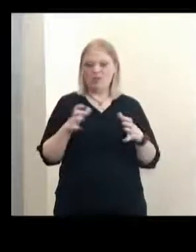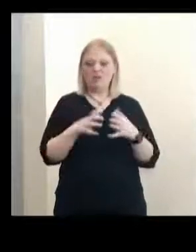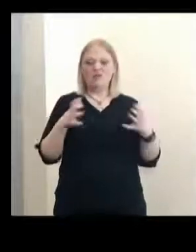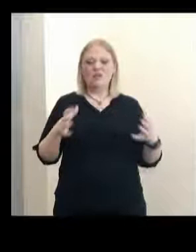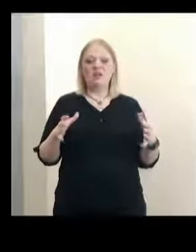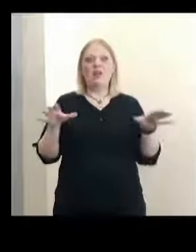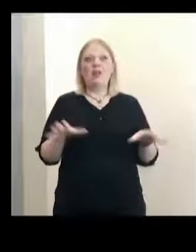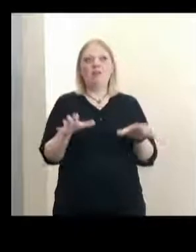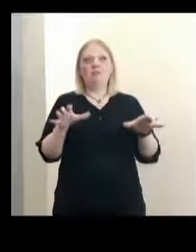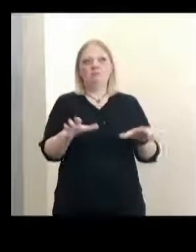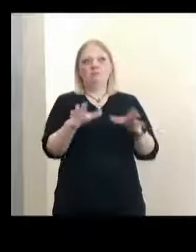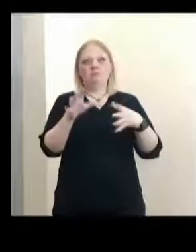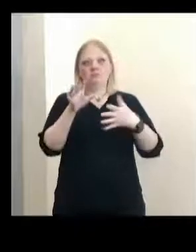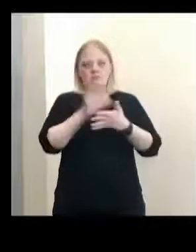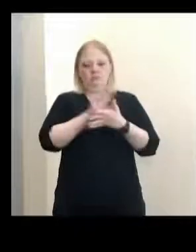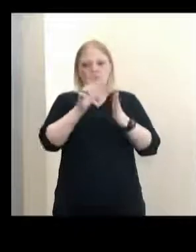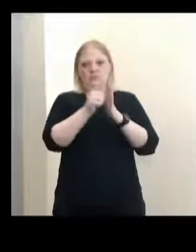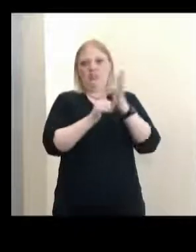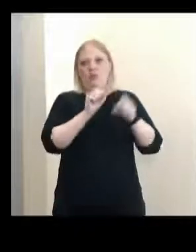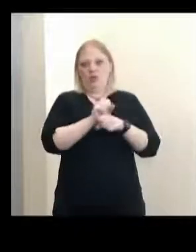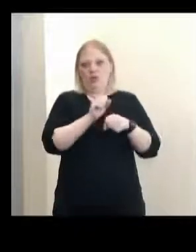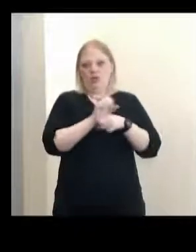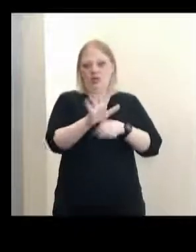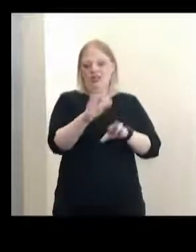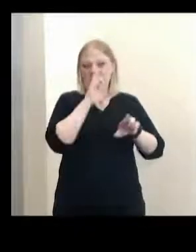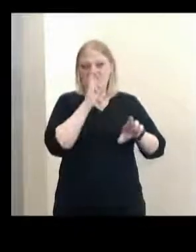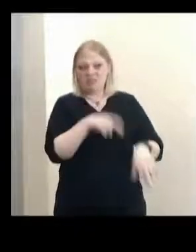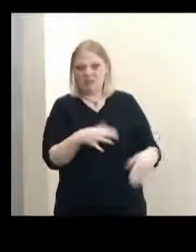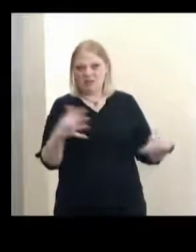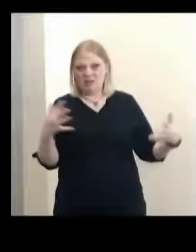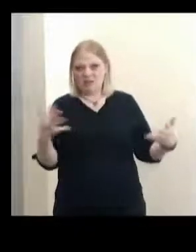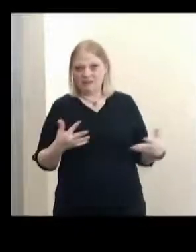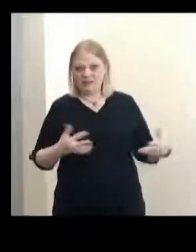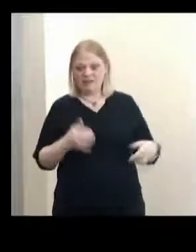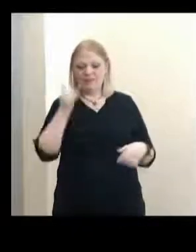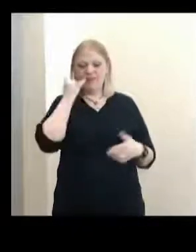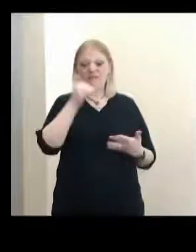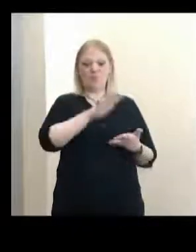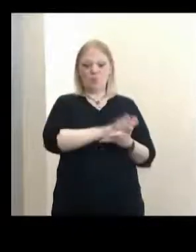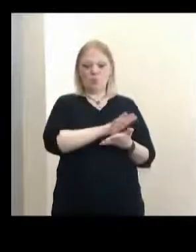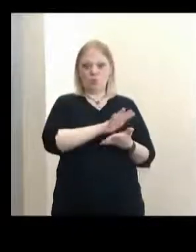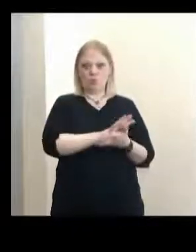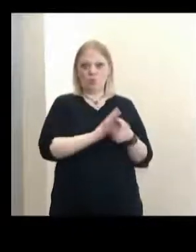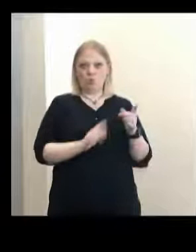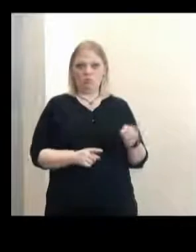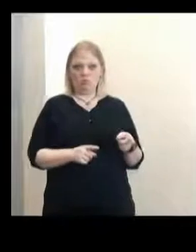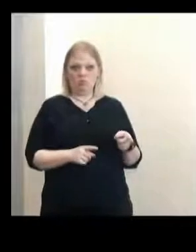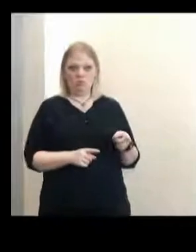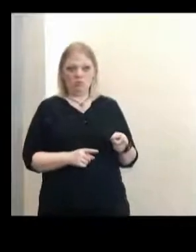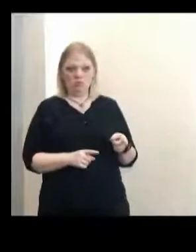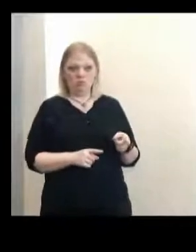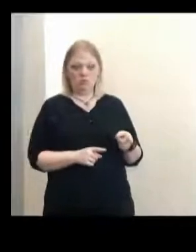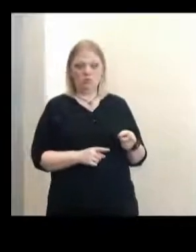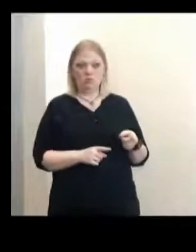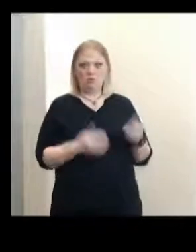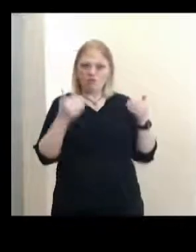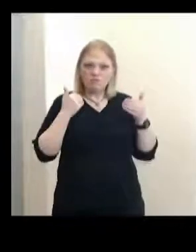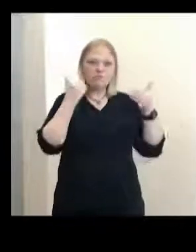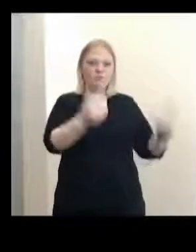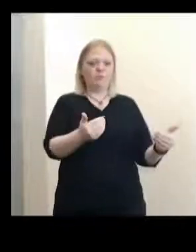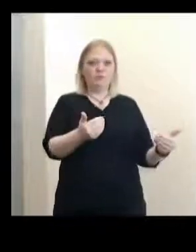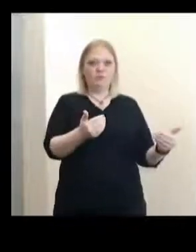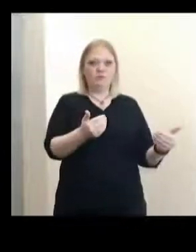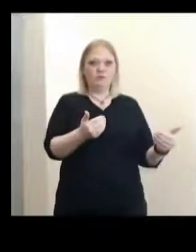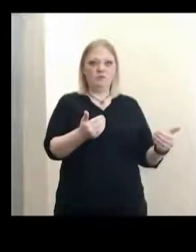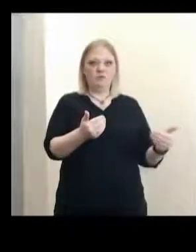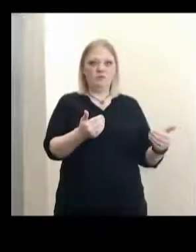school legal work. And his response was, if the schools go before New York State, they're putting themselves at